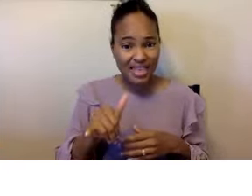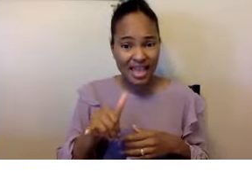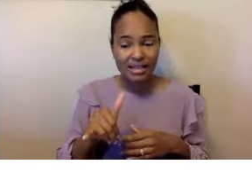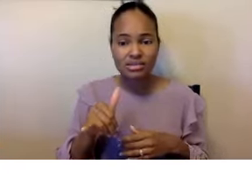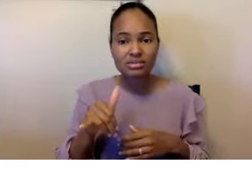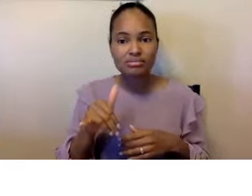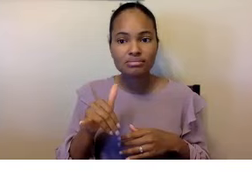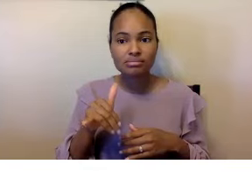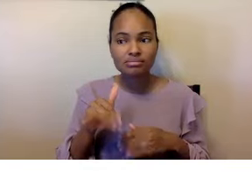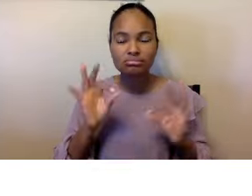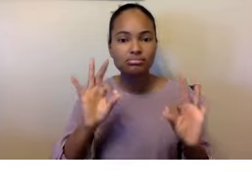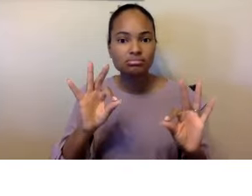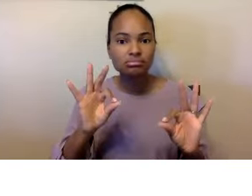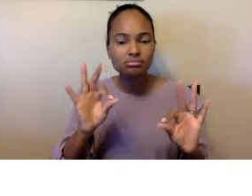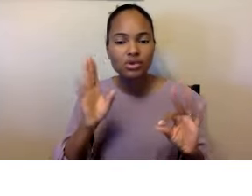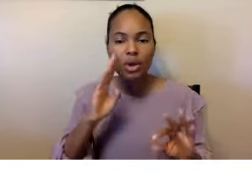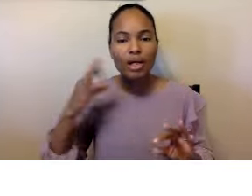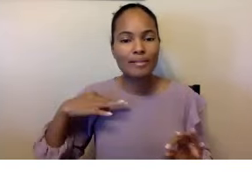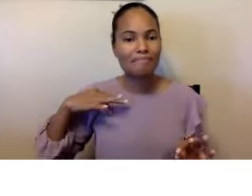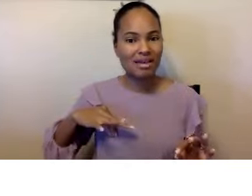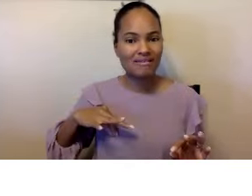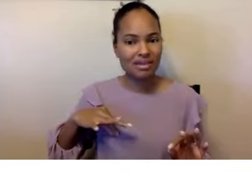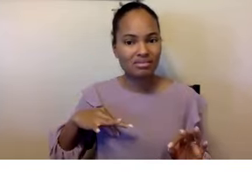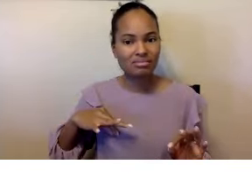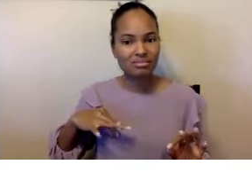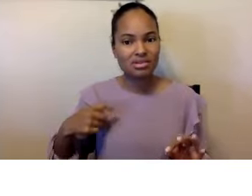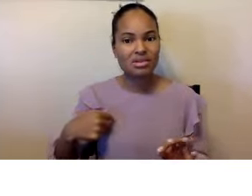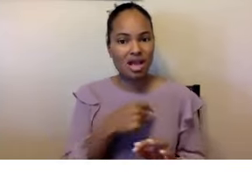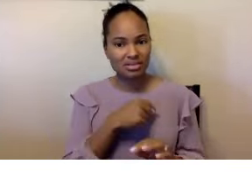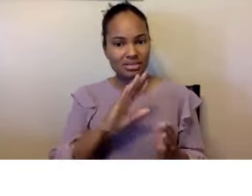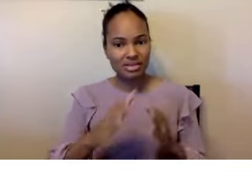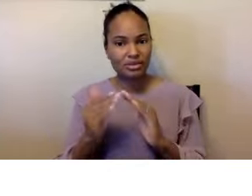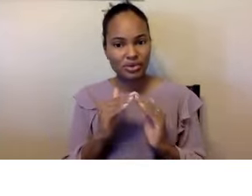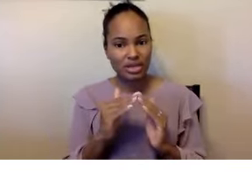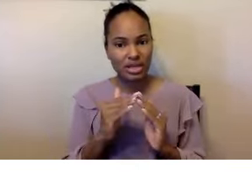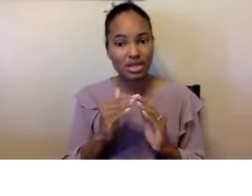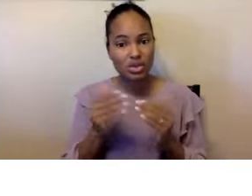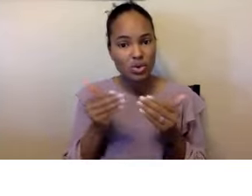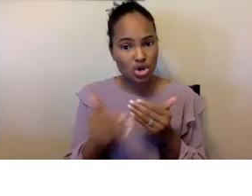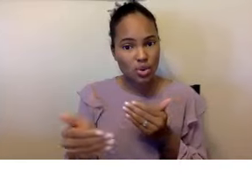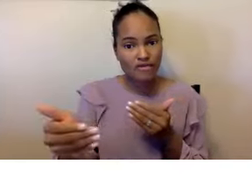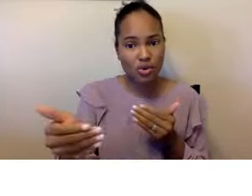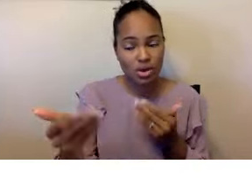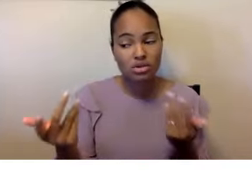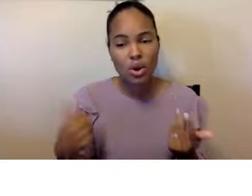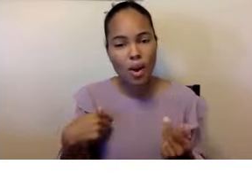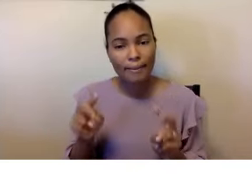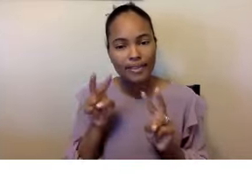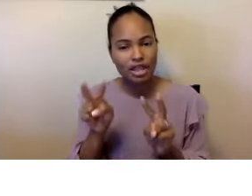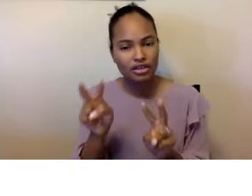more going forward. So I'm looking forward to more of that happening.